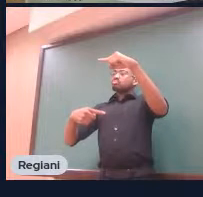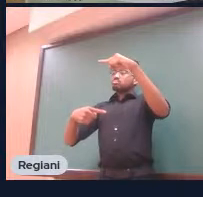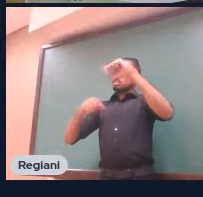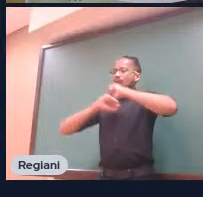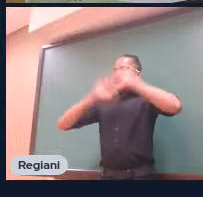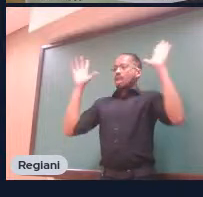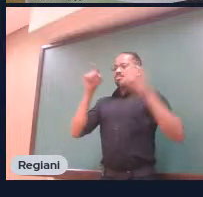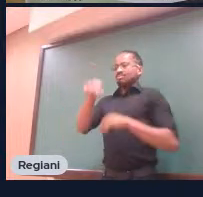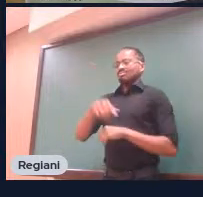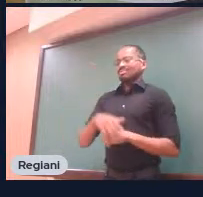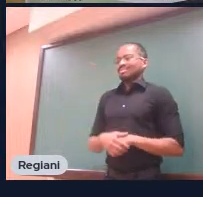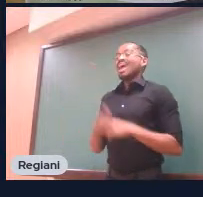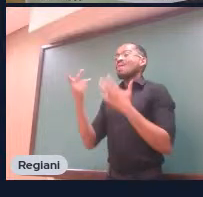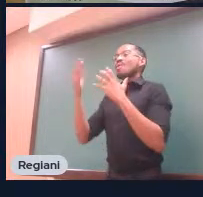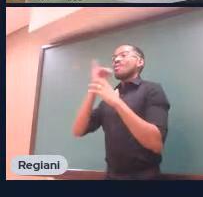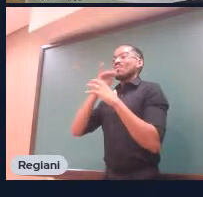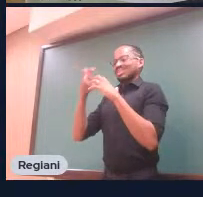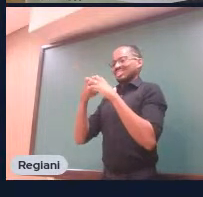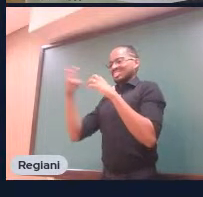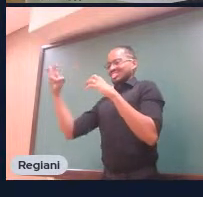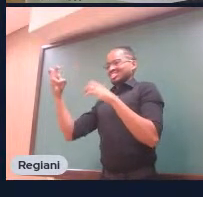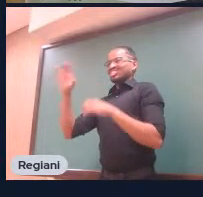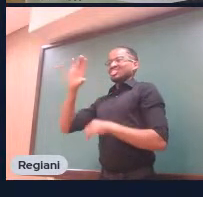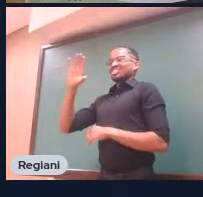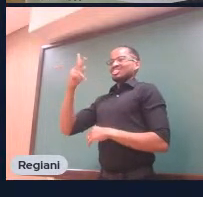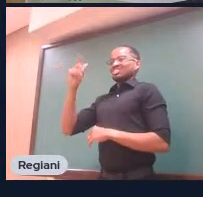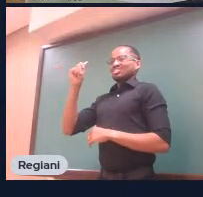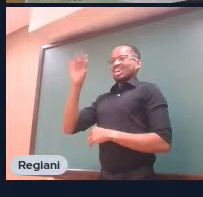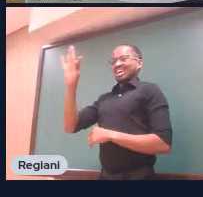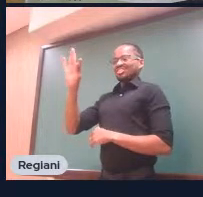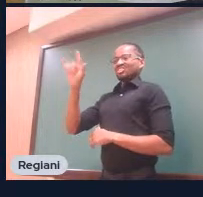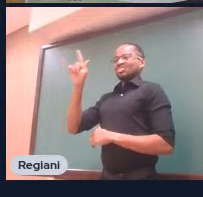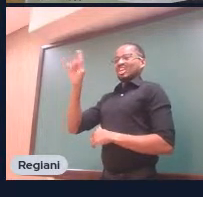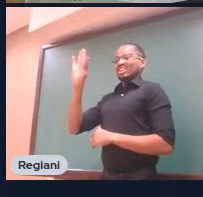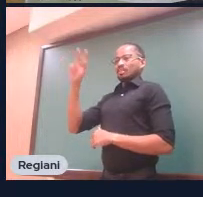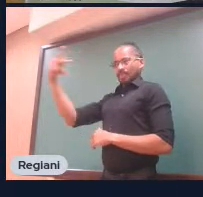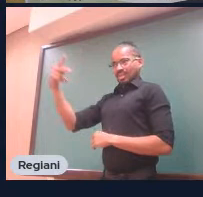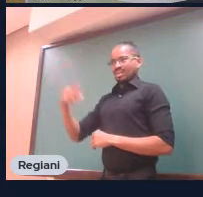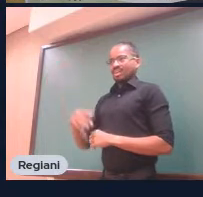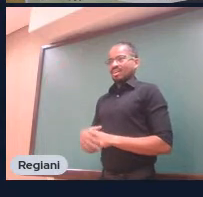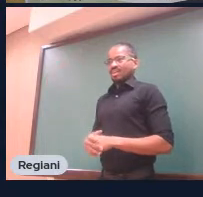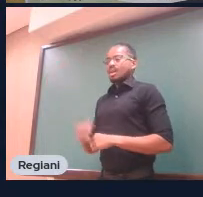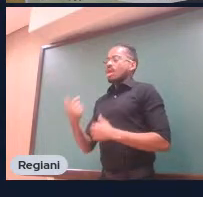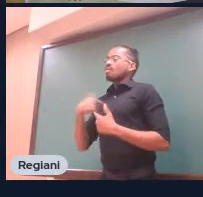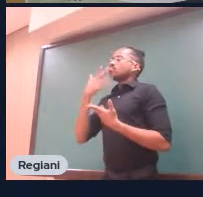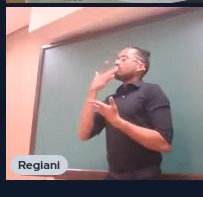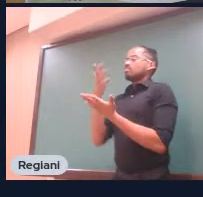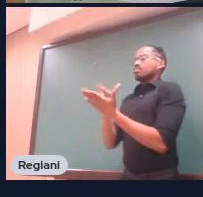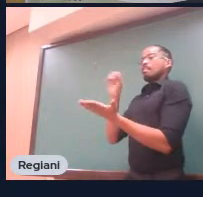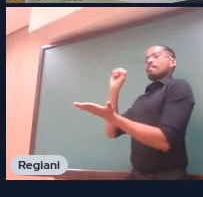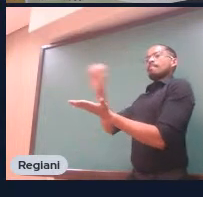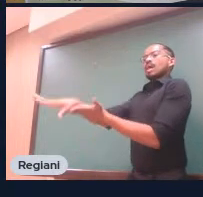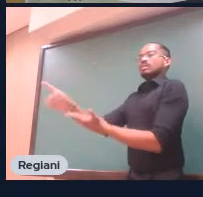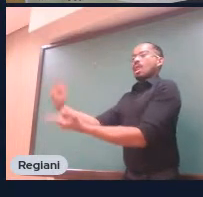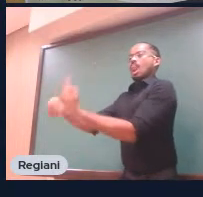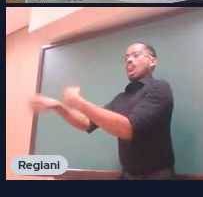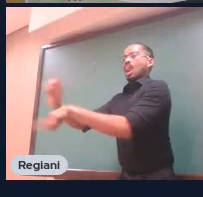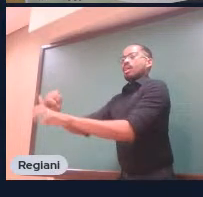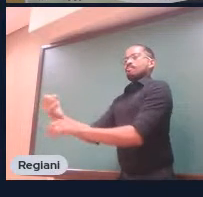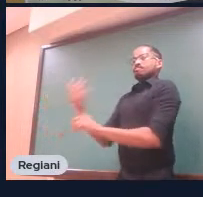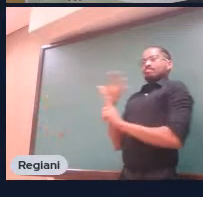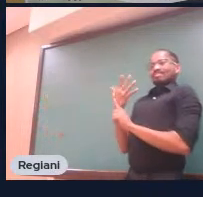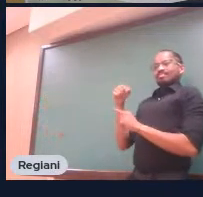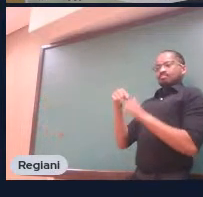like talking to ChatGPT and you make a lot of errors, and ChatGPT doesn't care, corrects your errors, and is still able to give you a